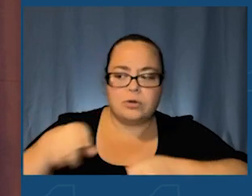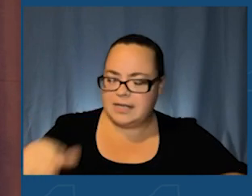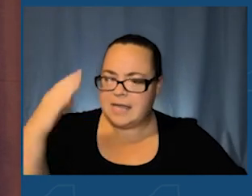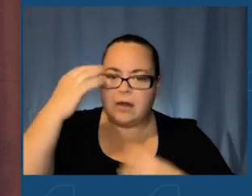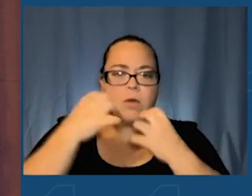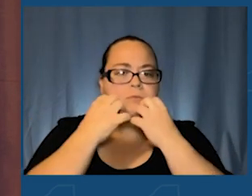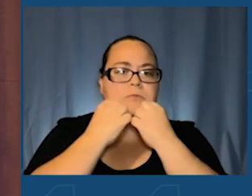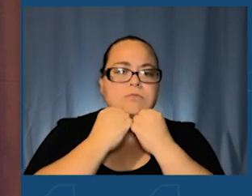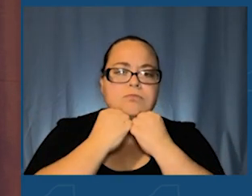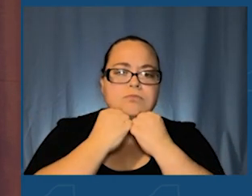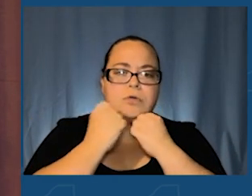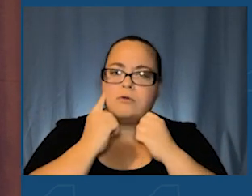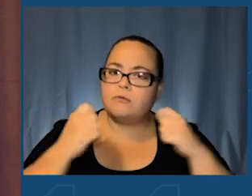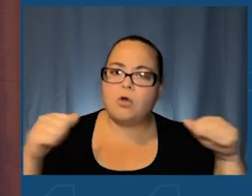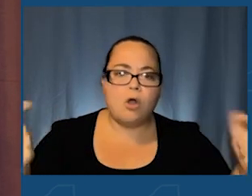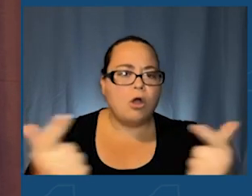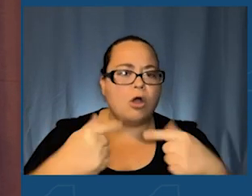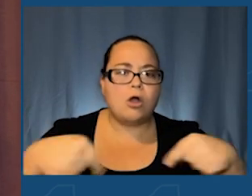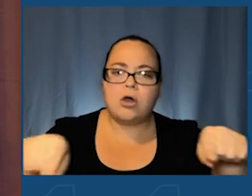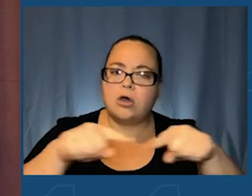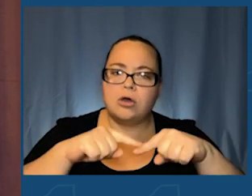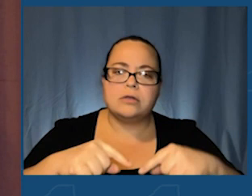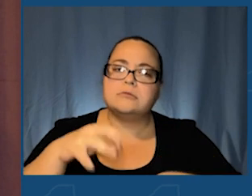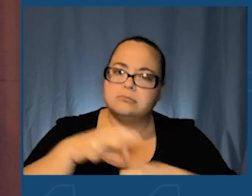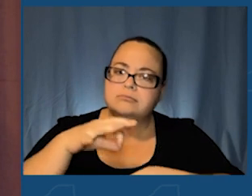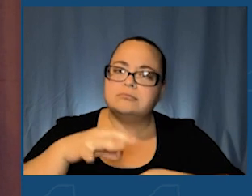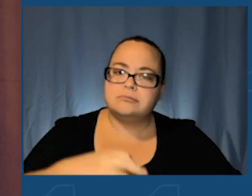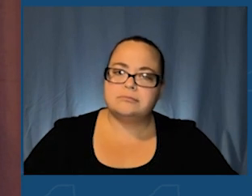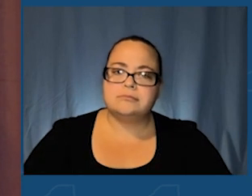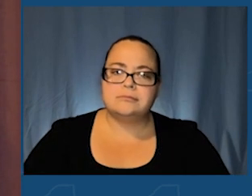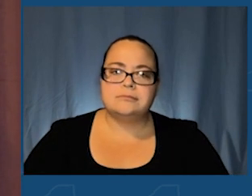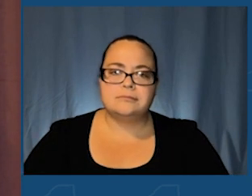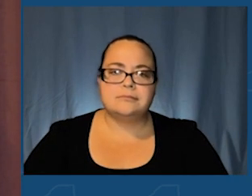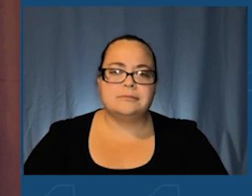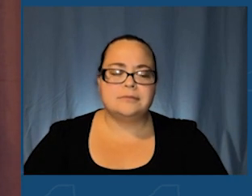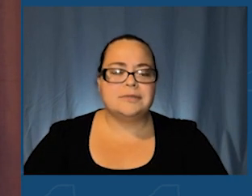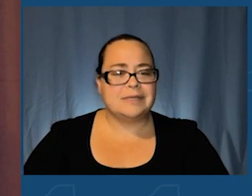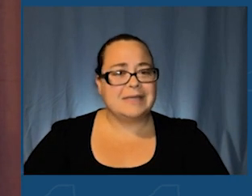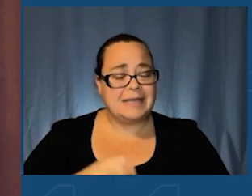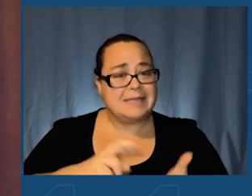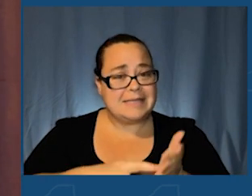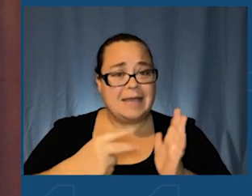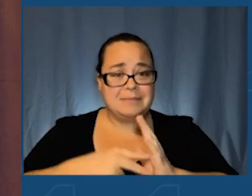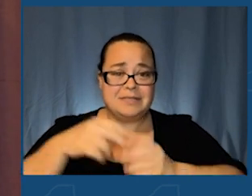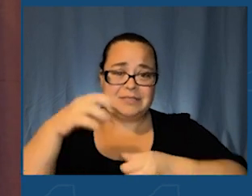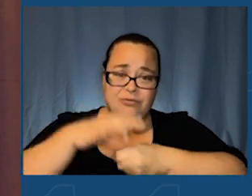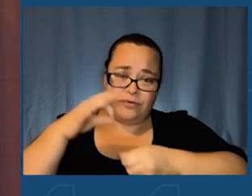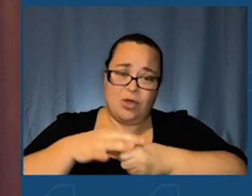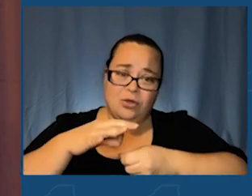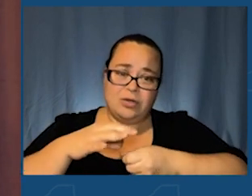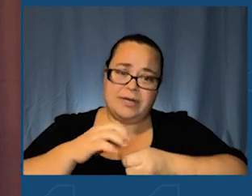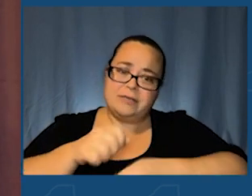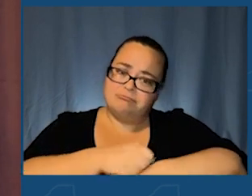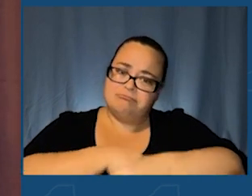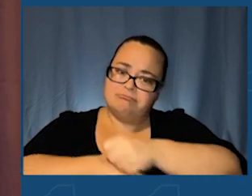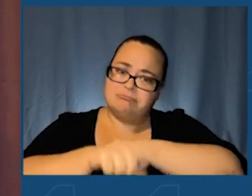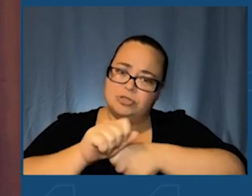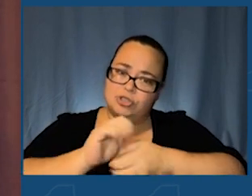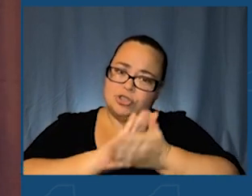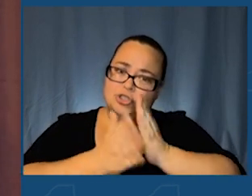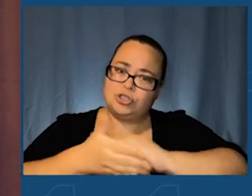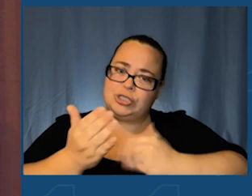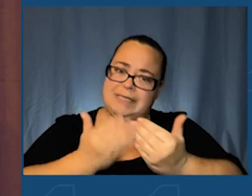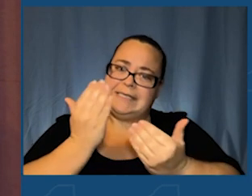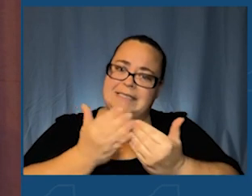to all of us. So we should make it easier, so people don't have to make that choice between